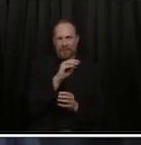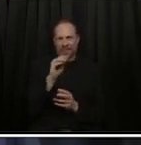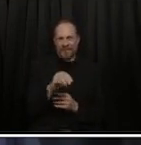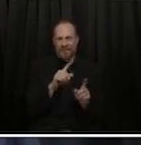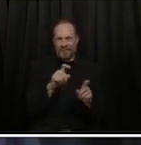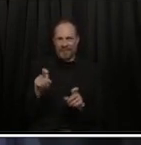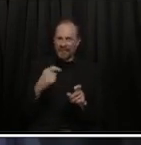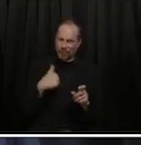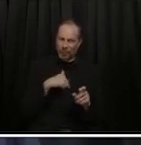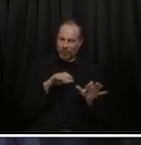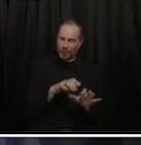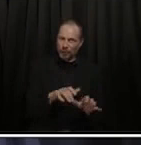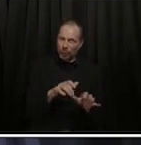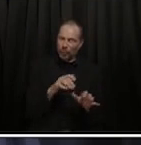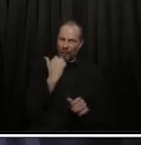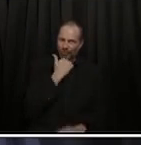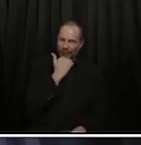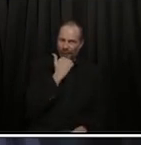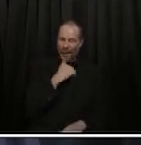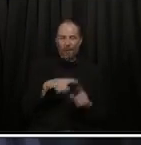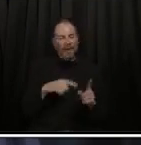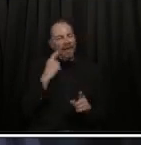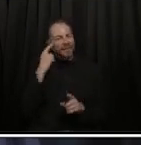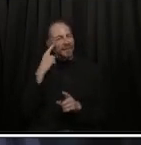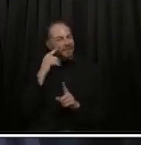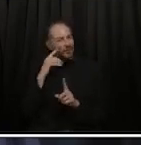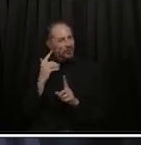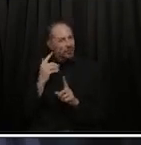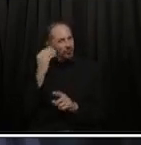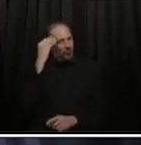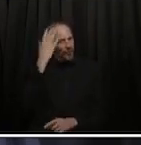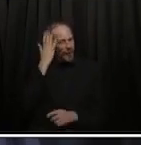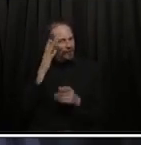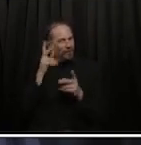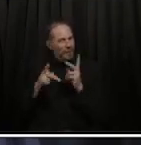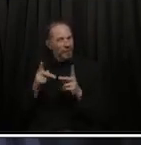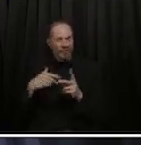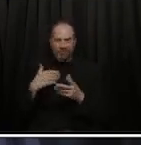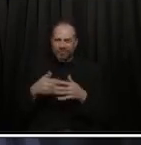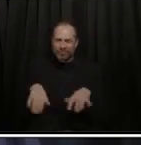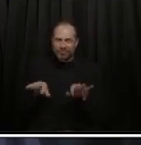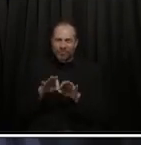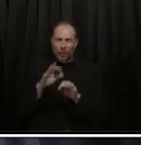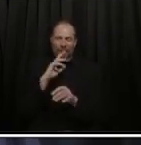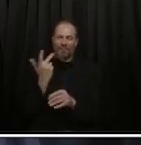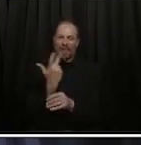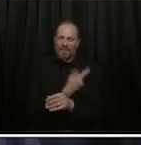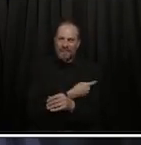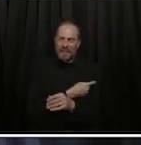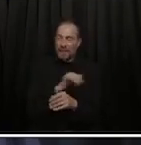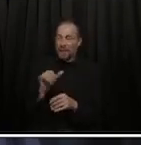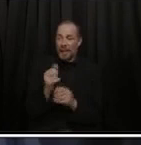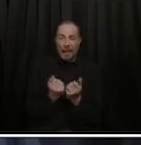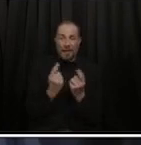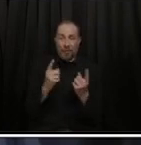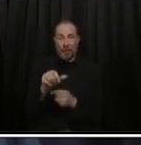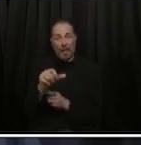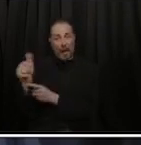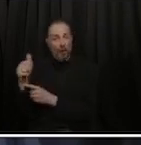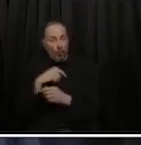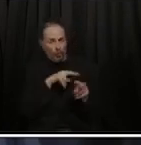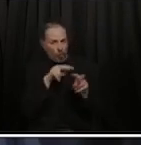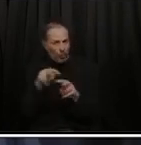that. But I think it's a reminder for people about the importance of getting vaccinated. And like everybody else, we're looking forward to